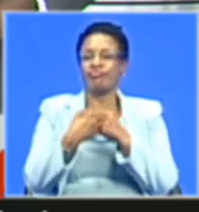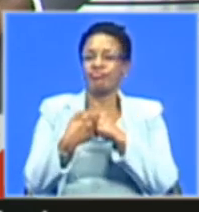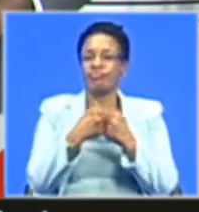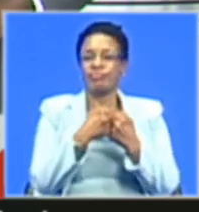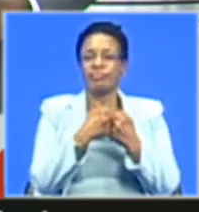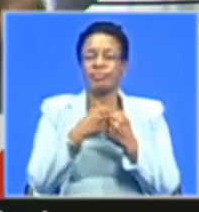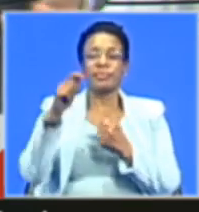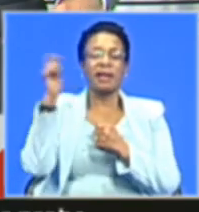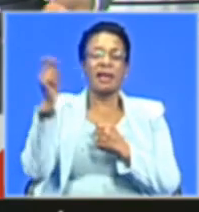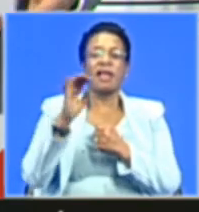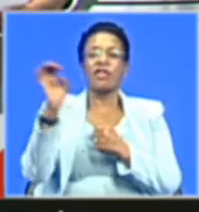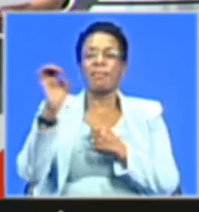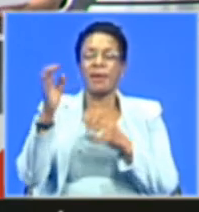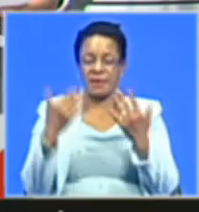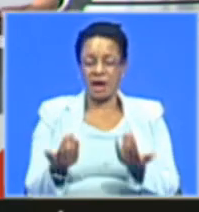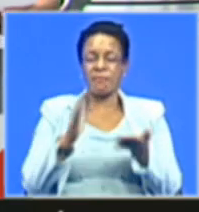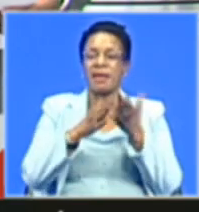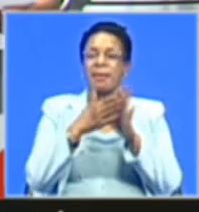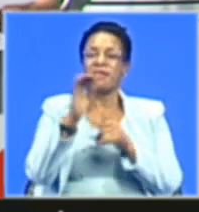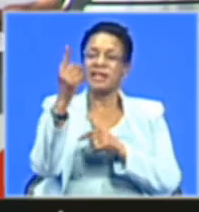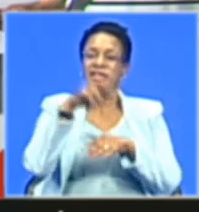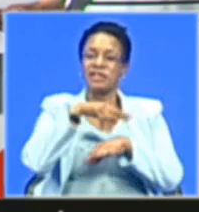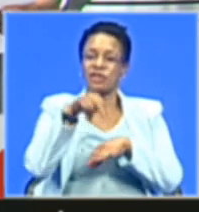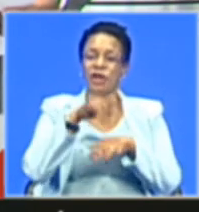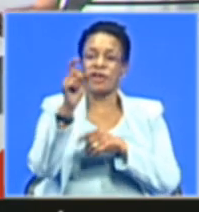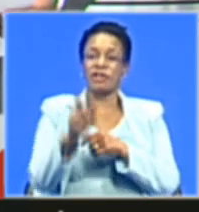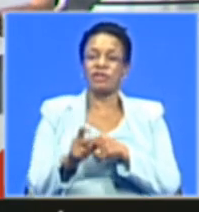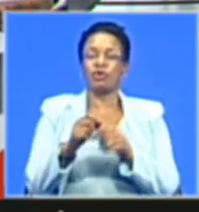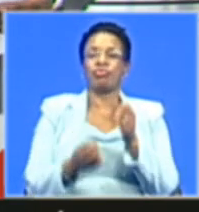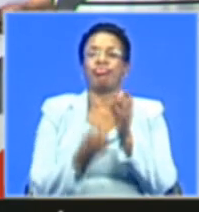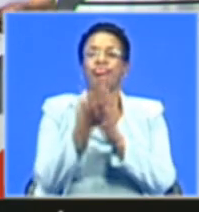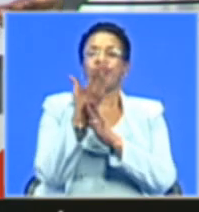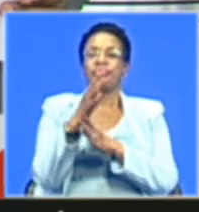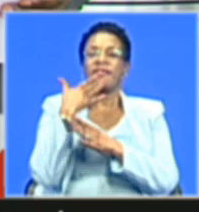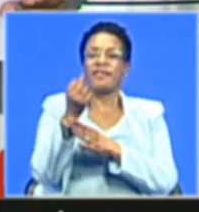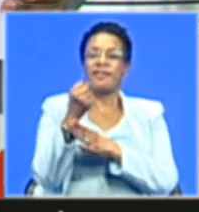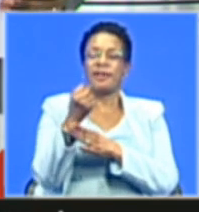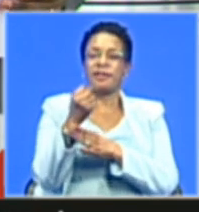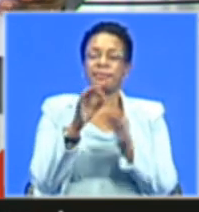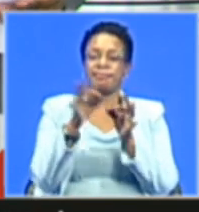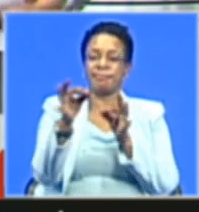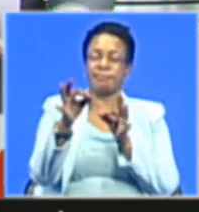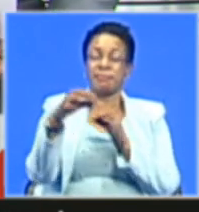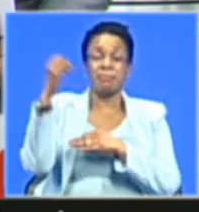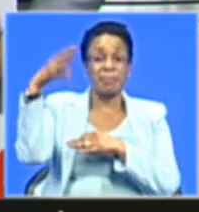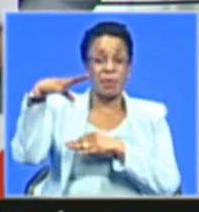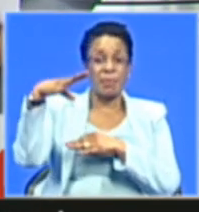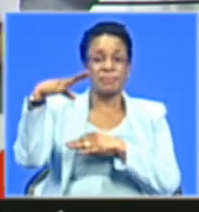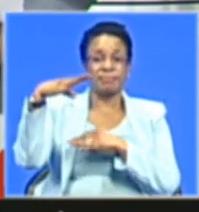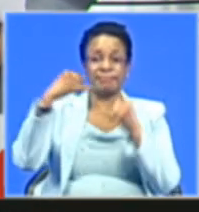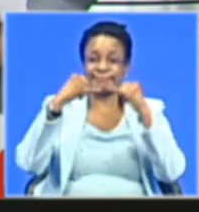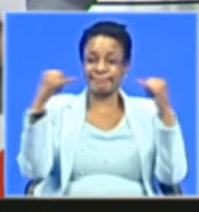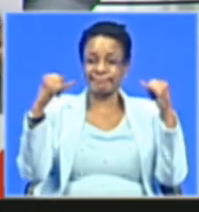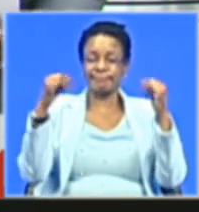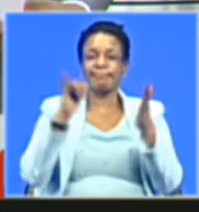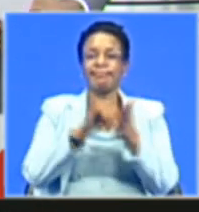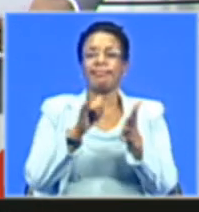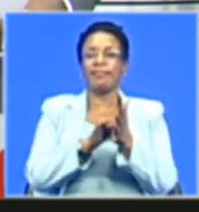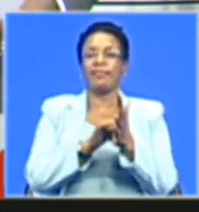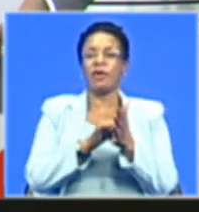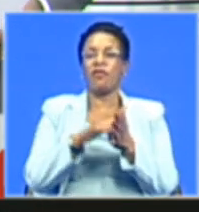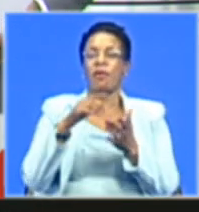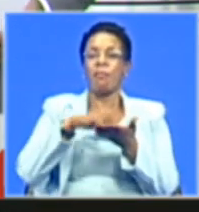Kenya and Ethiopia have jointly become the first nations in the region to set up a 500 kilovolt power line. The construction of the power line at a cost of